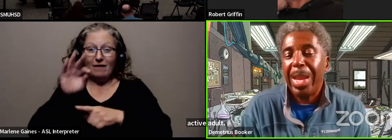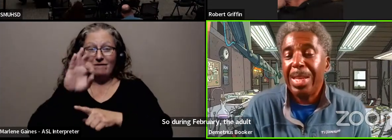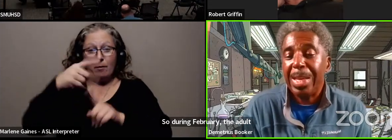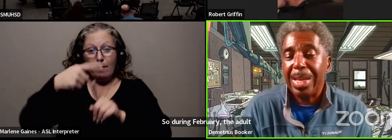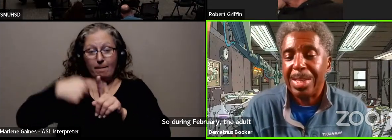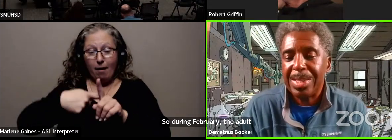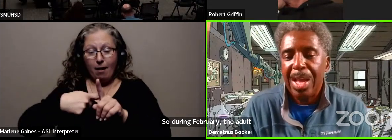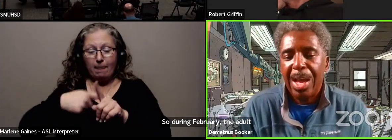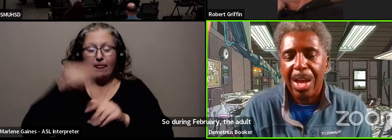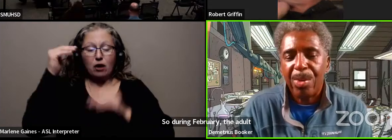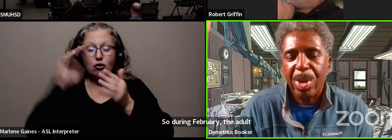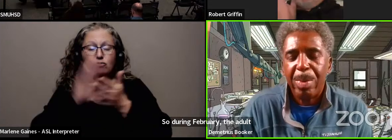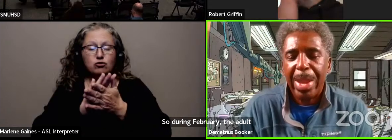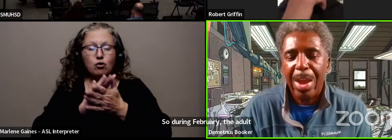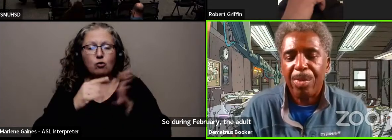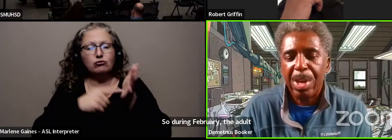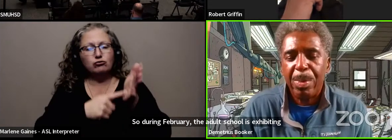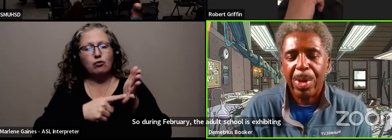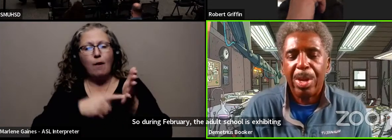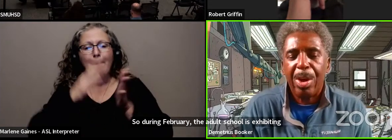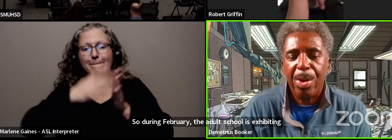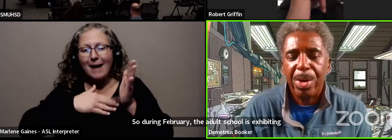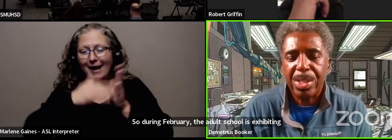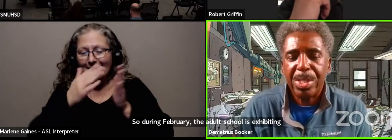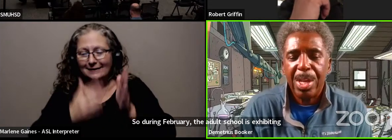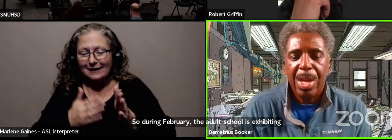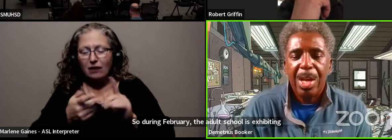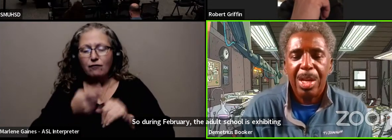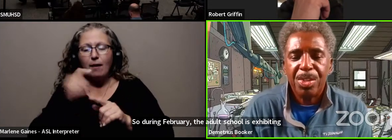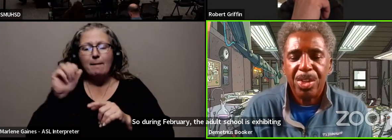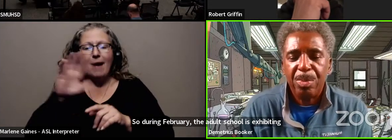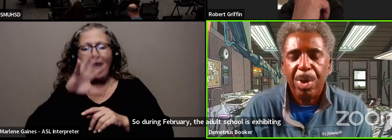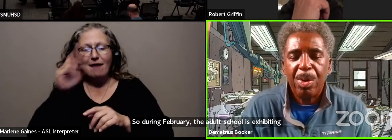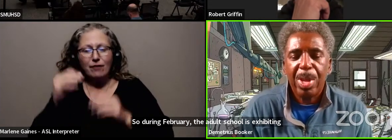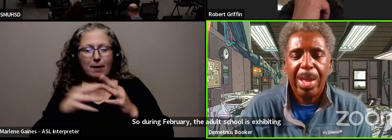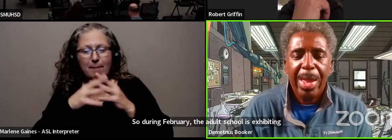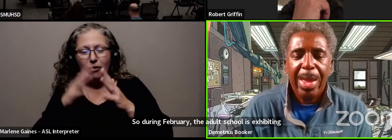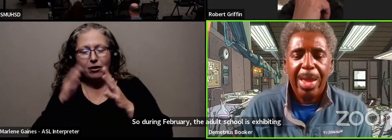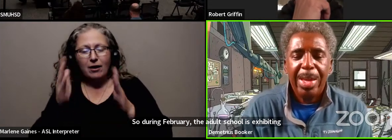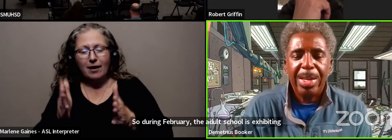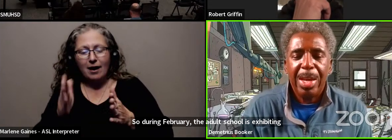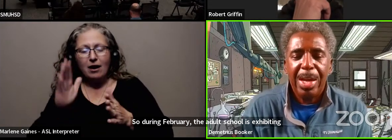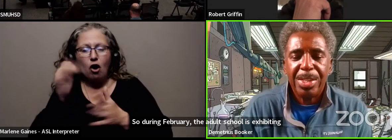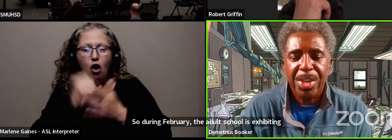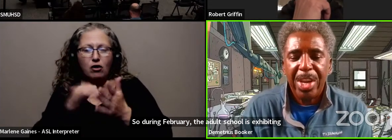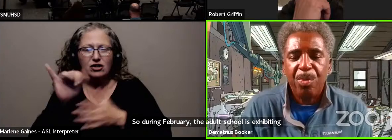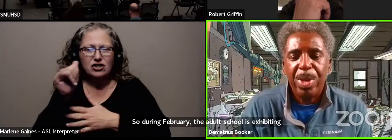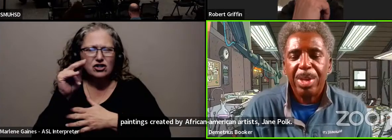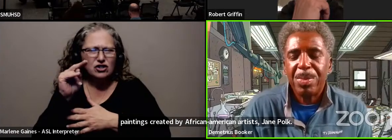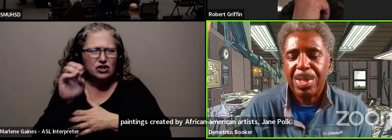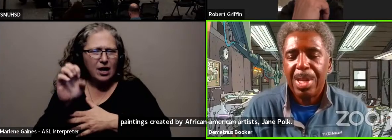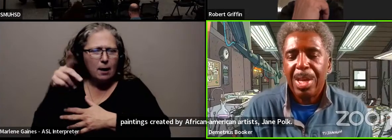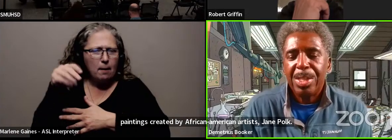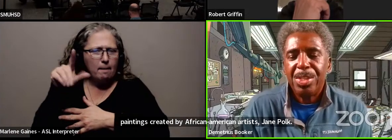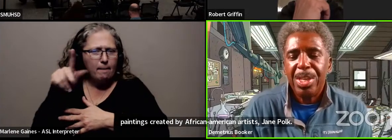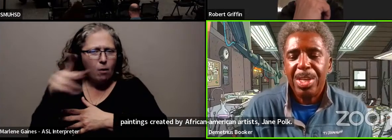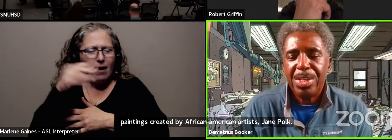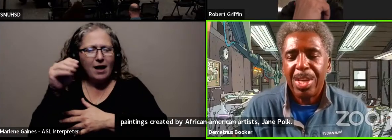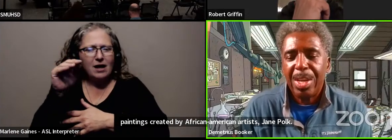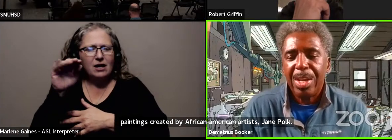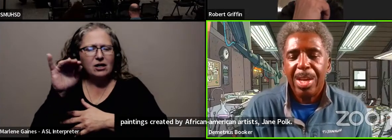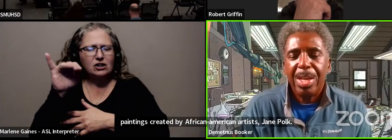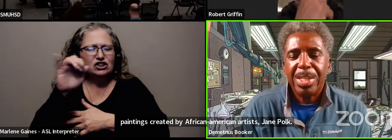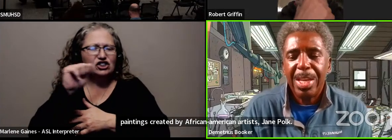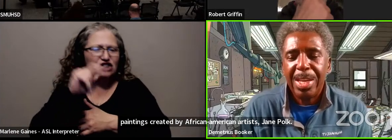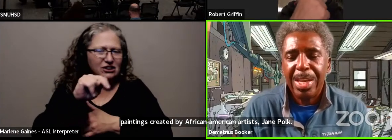exhibiting paintings created by African-American artists Jane Polk and Jane Williams. Jean